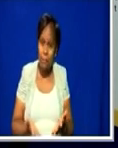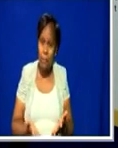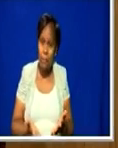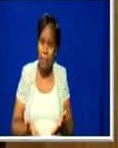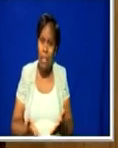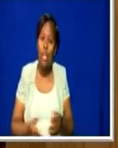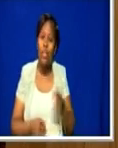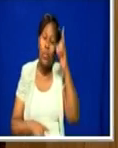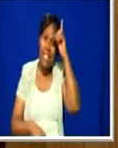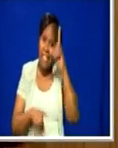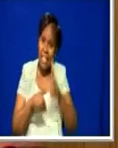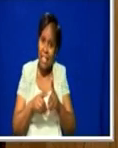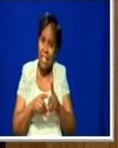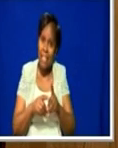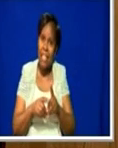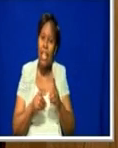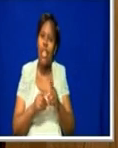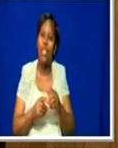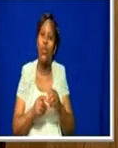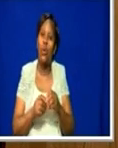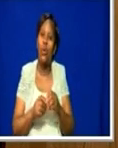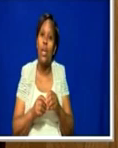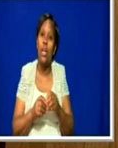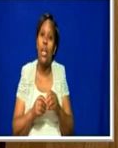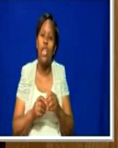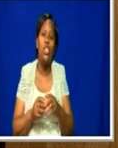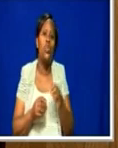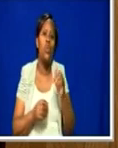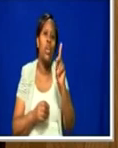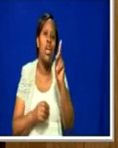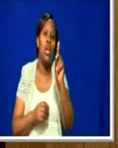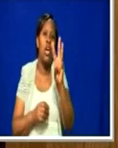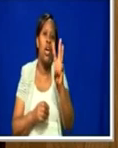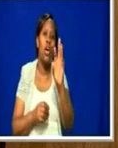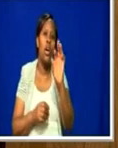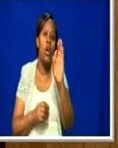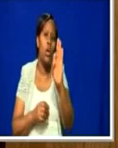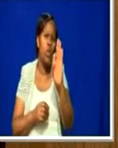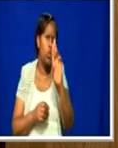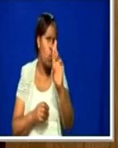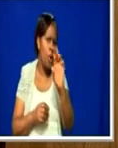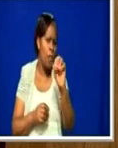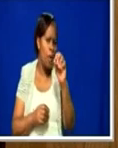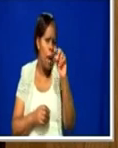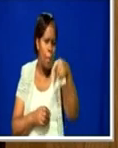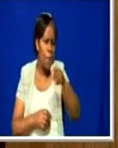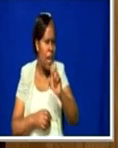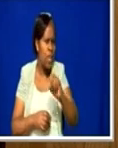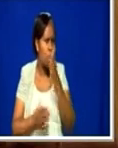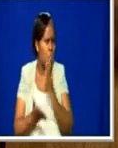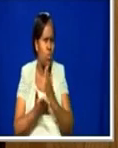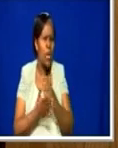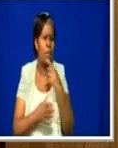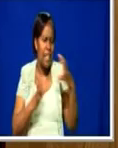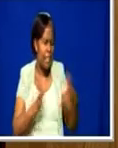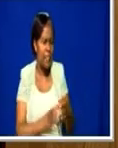was decided that it's a dwarf planet. It's a dwarf planet. Dwarf planet. It's too small to be classified as a planet. So